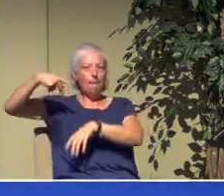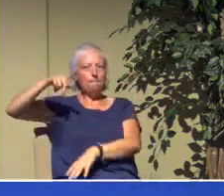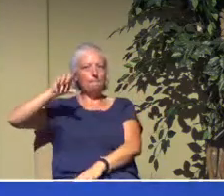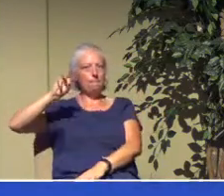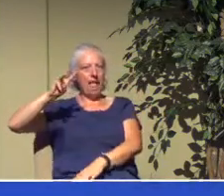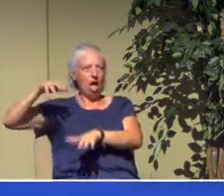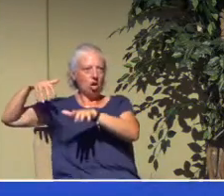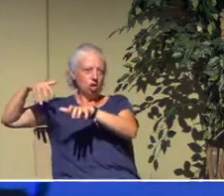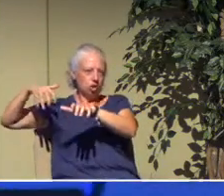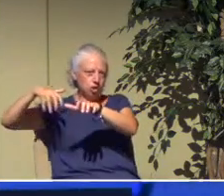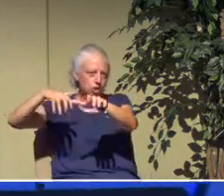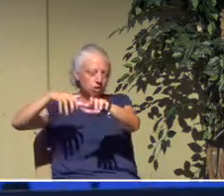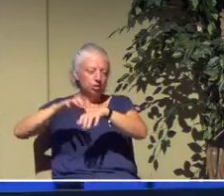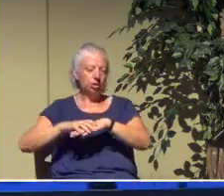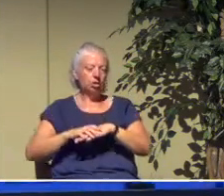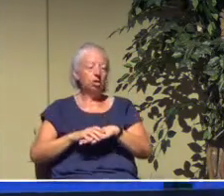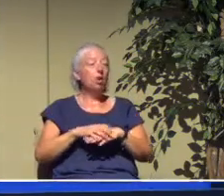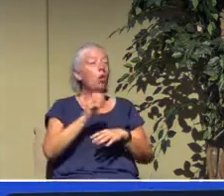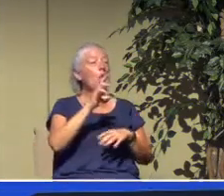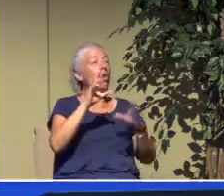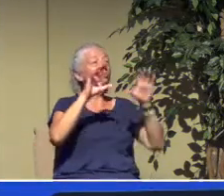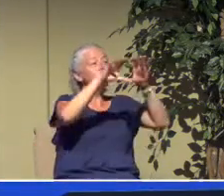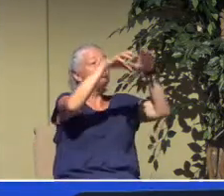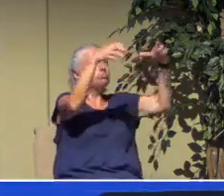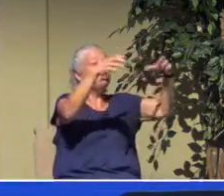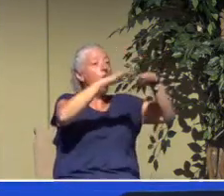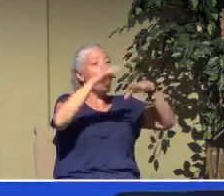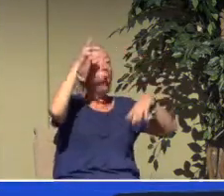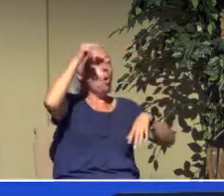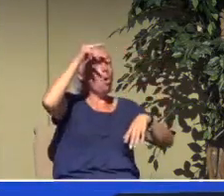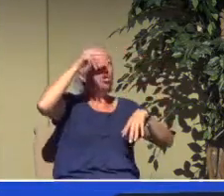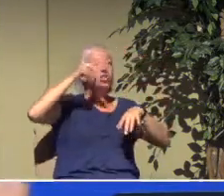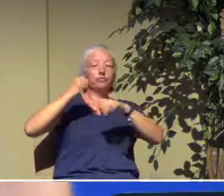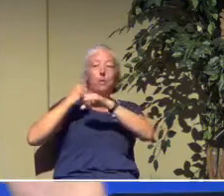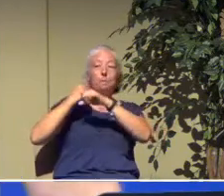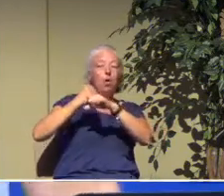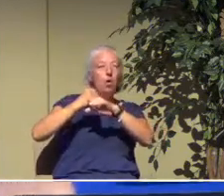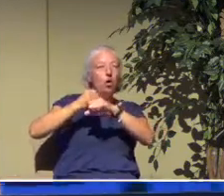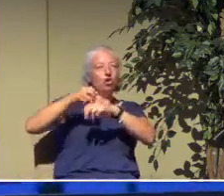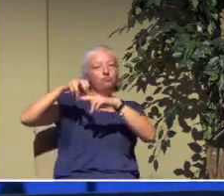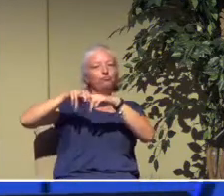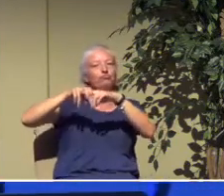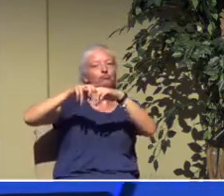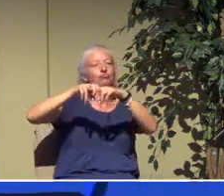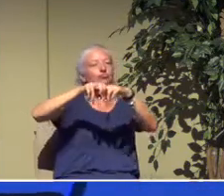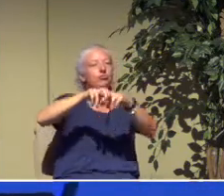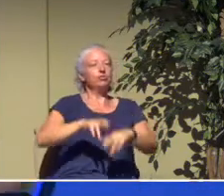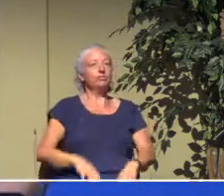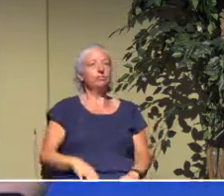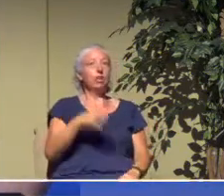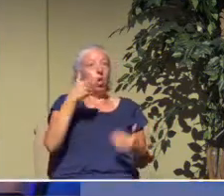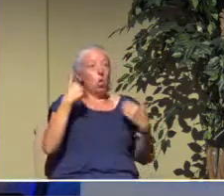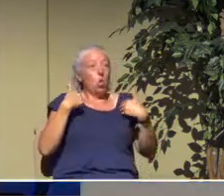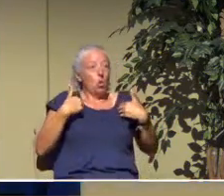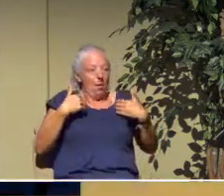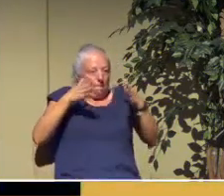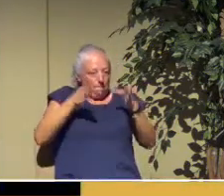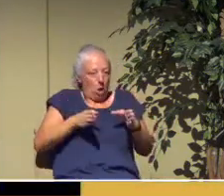want that horse to pull a carriage. And when a human wears a yoke, it looks something like